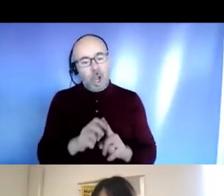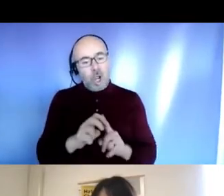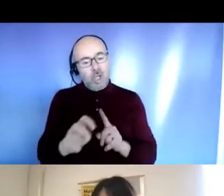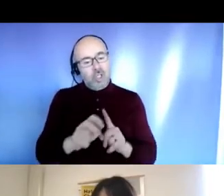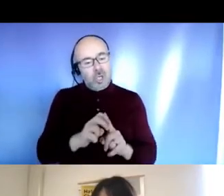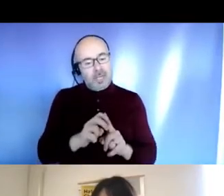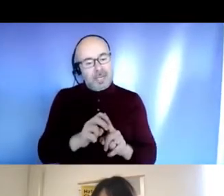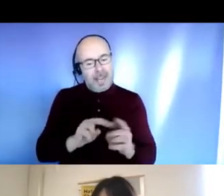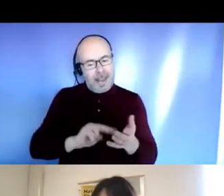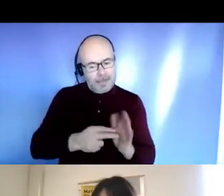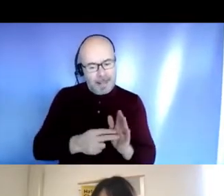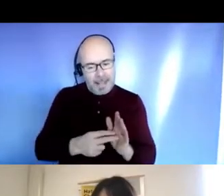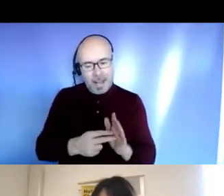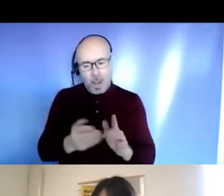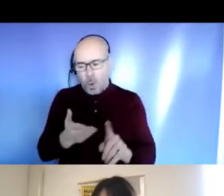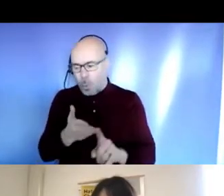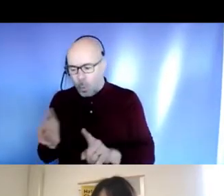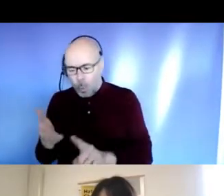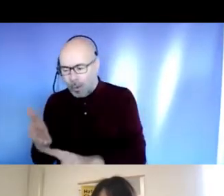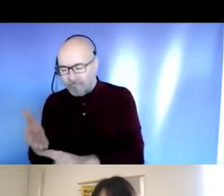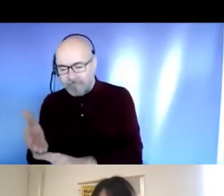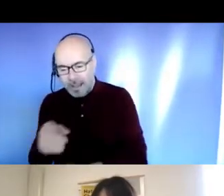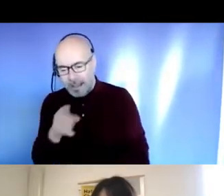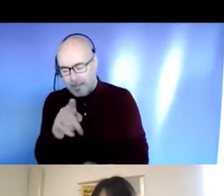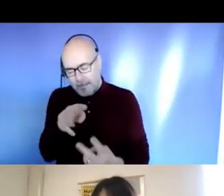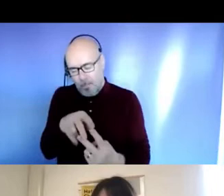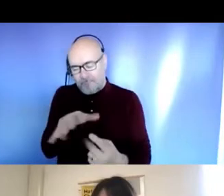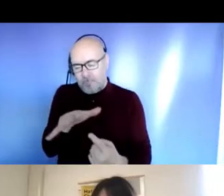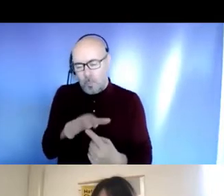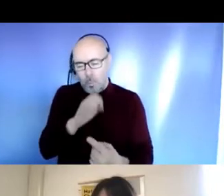approach that with the project.